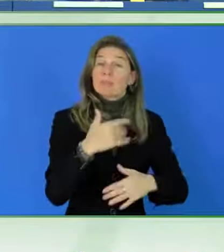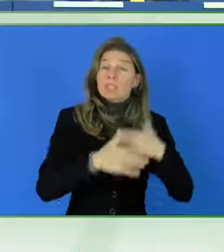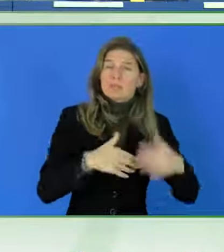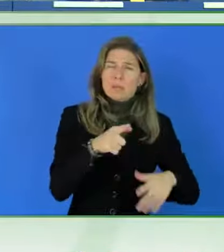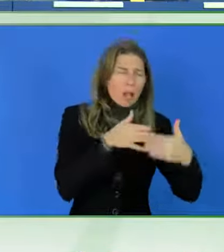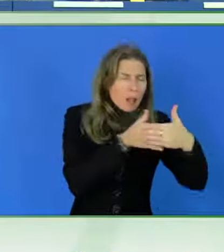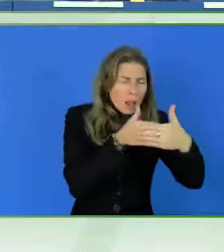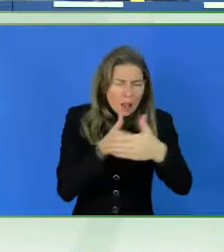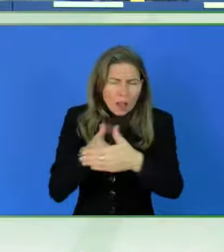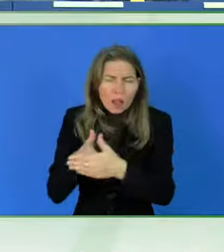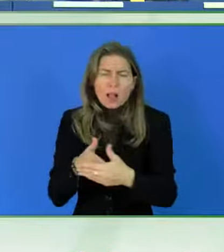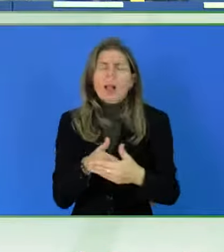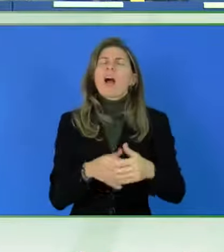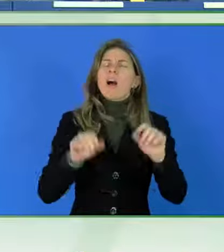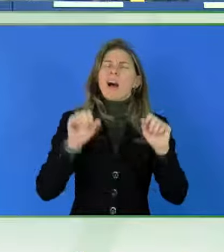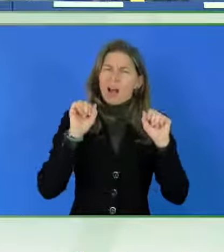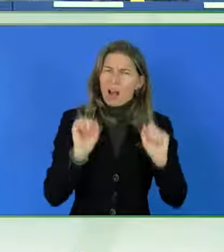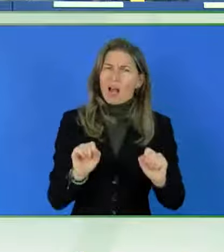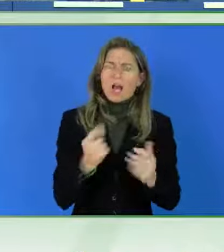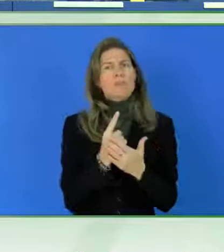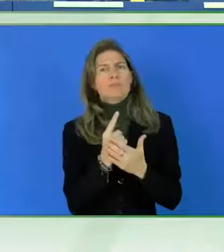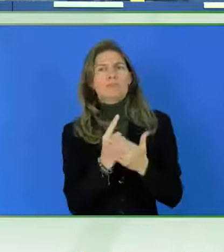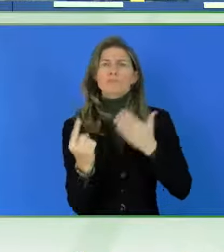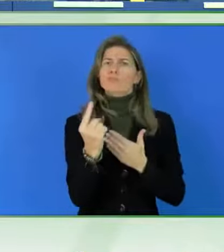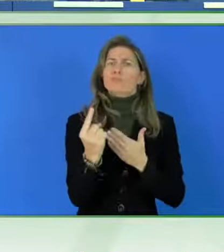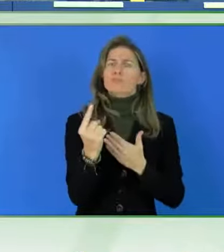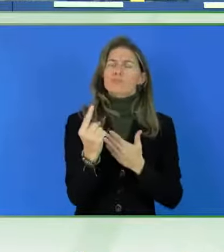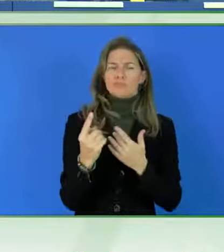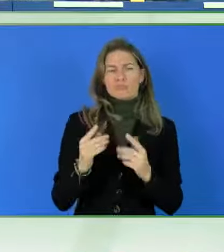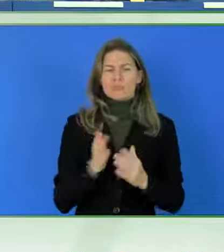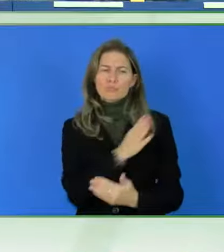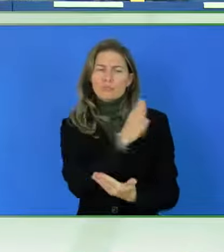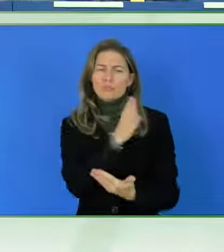Town Companon works with a video.